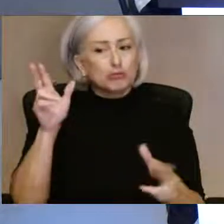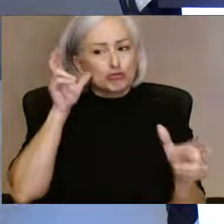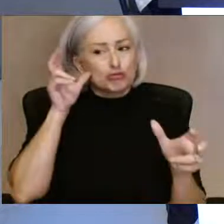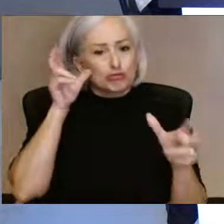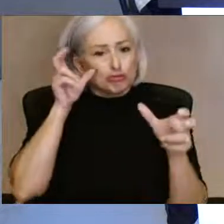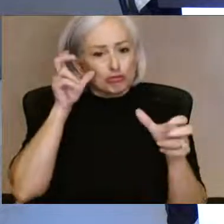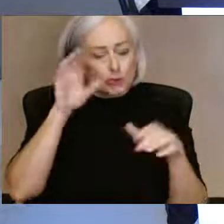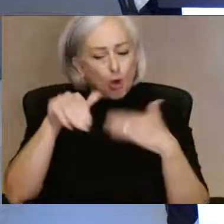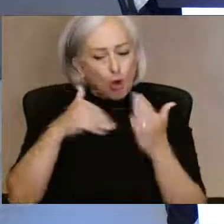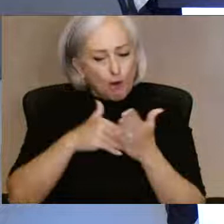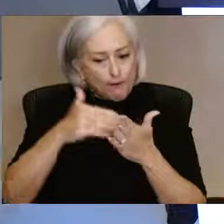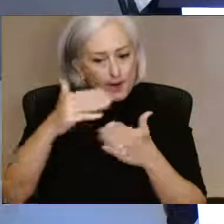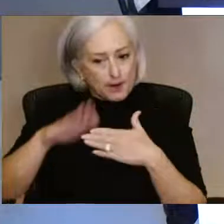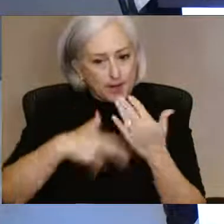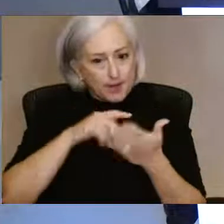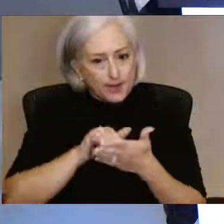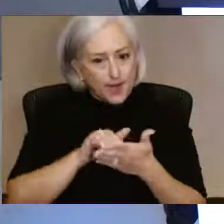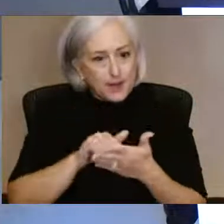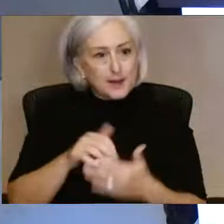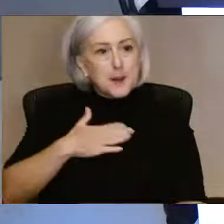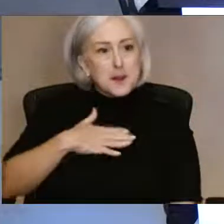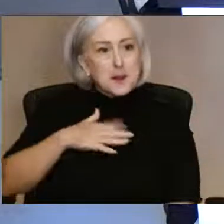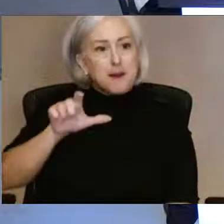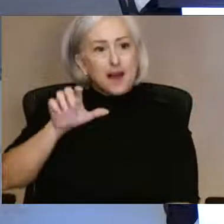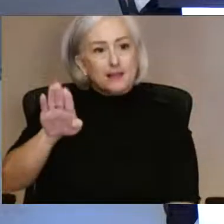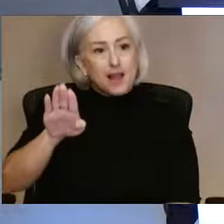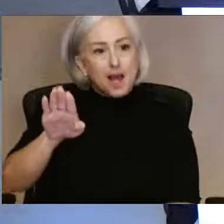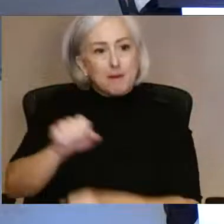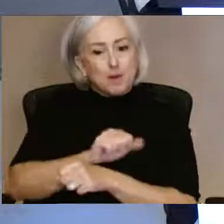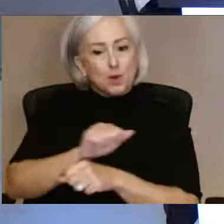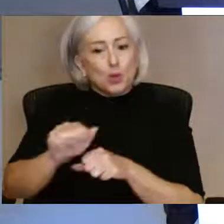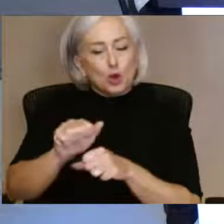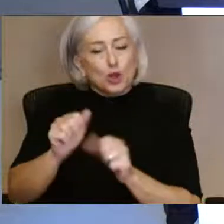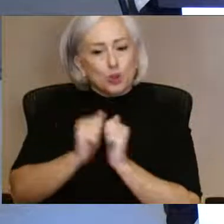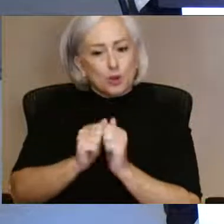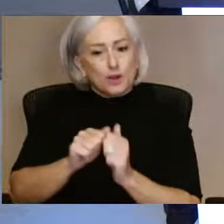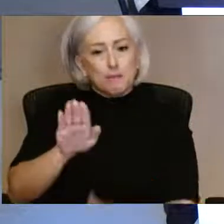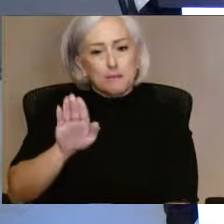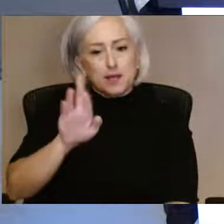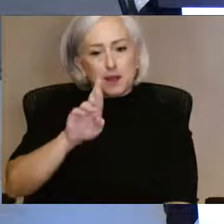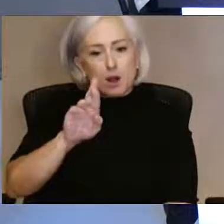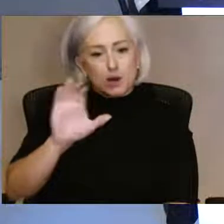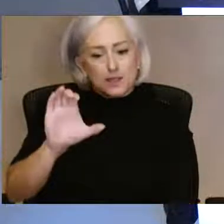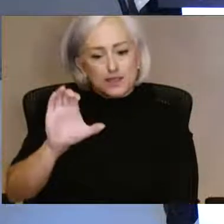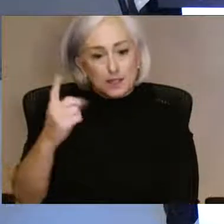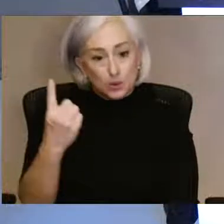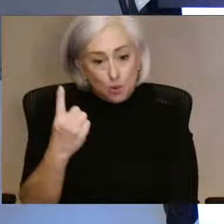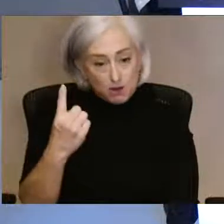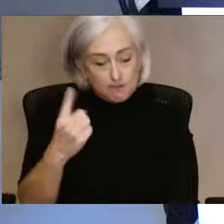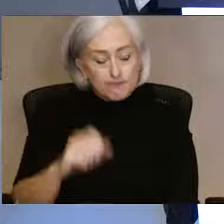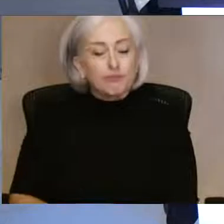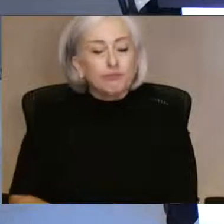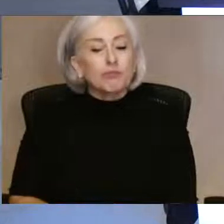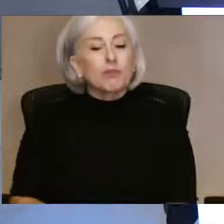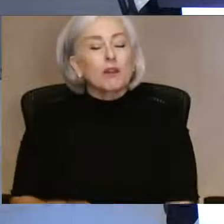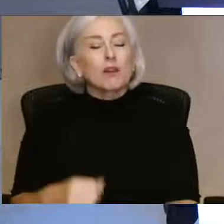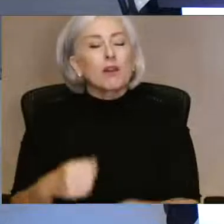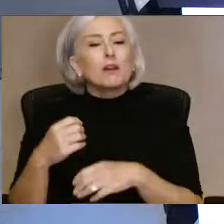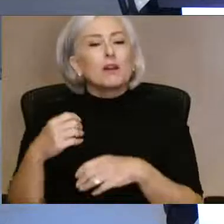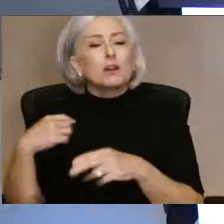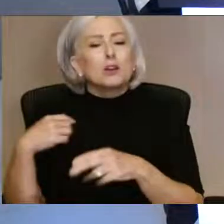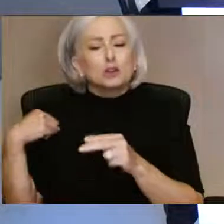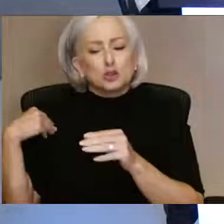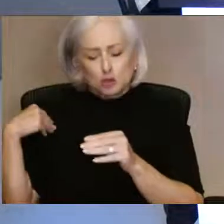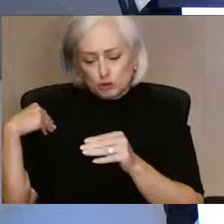laboratory actually happens to work on BRCA1. But genetic differences are very important in a